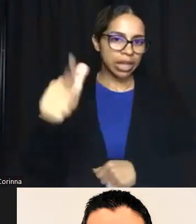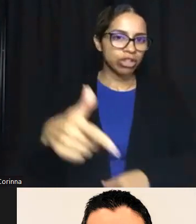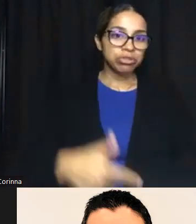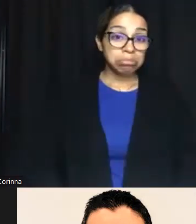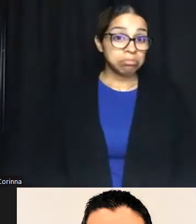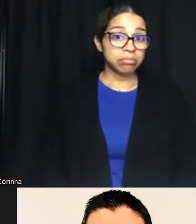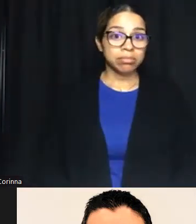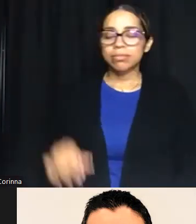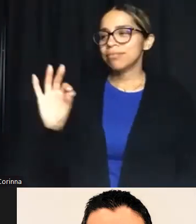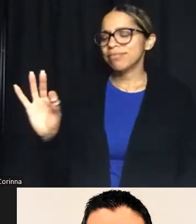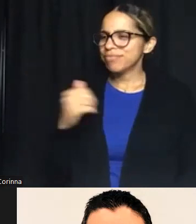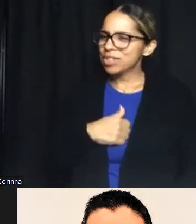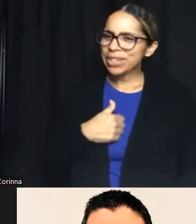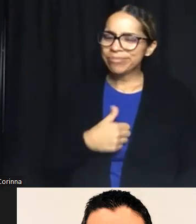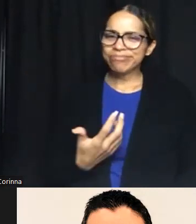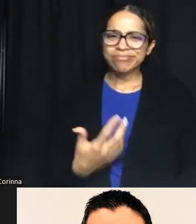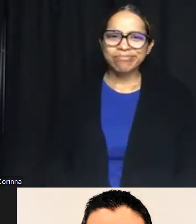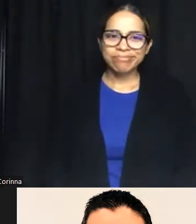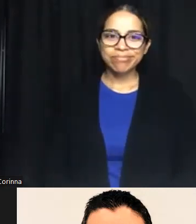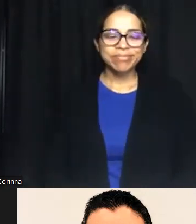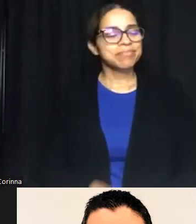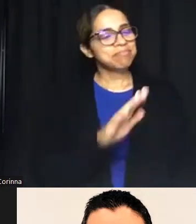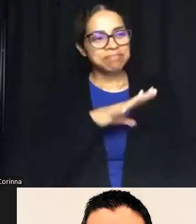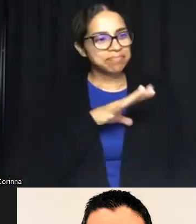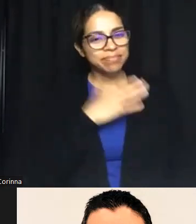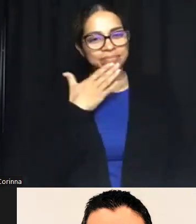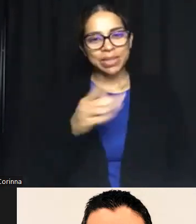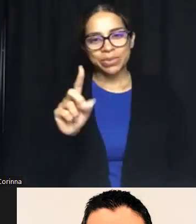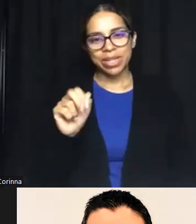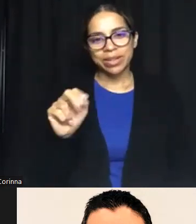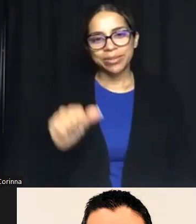I'm Okay. sorry about that. No worries. Thank you, Dana. Uh-huh.